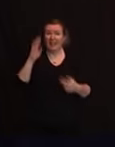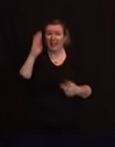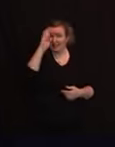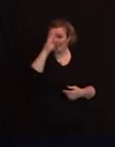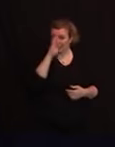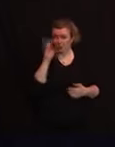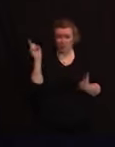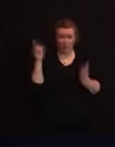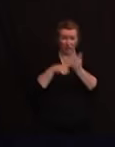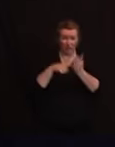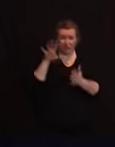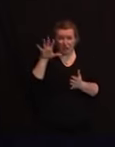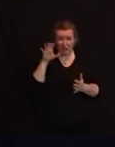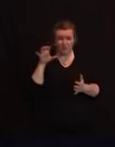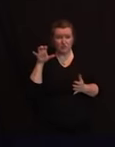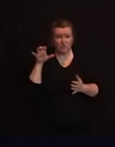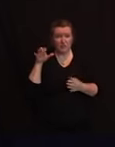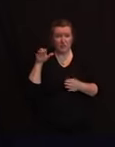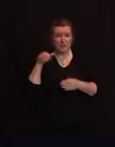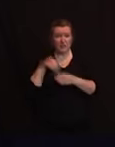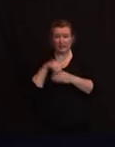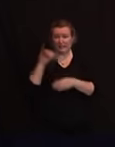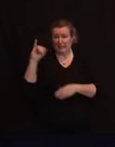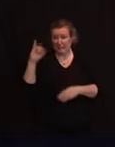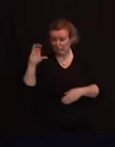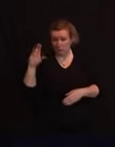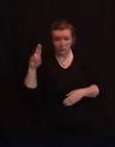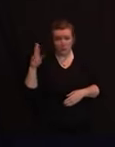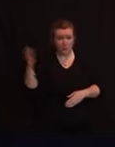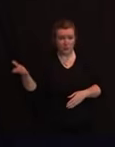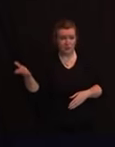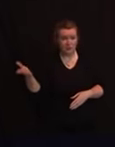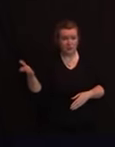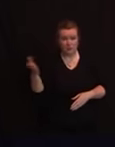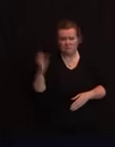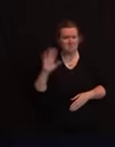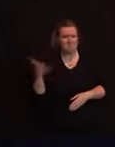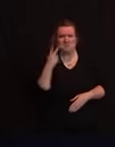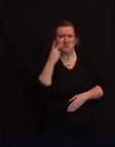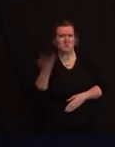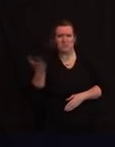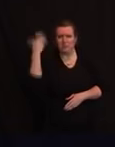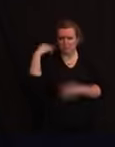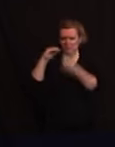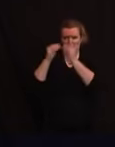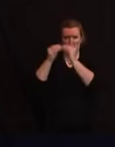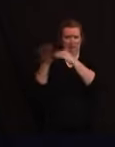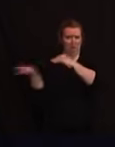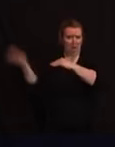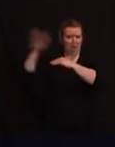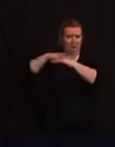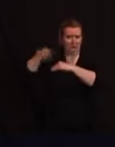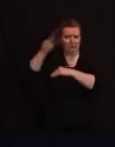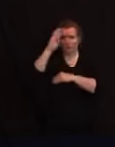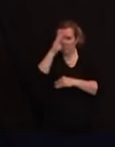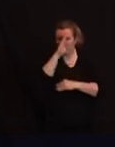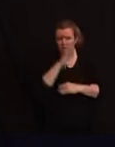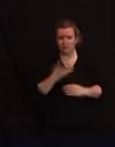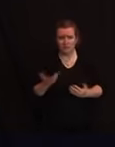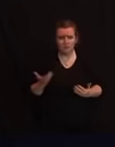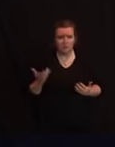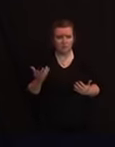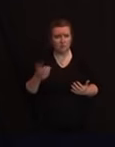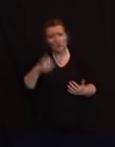on any one day, I've never quite seen that. And it's, even though all of the other pandemics that we've